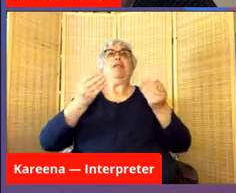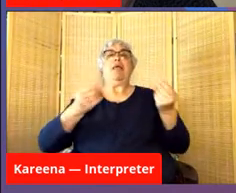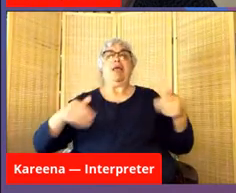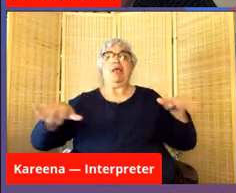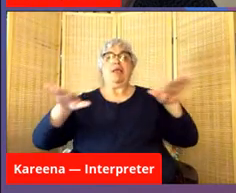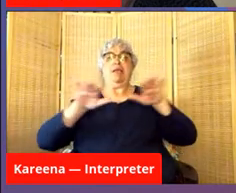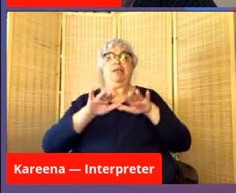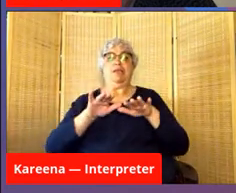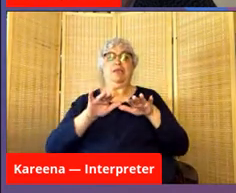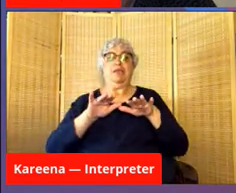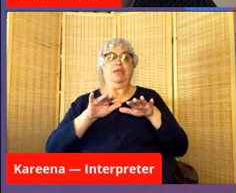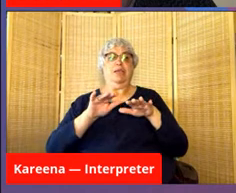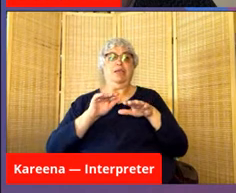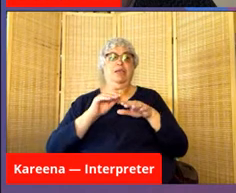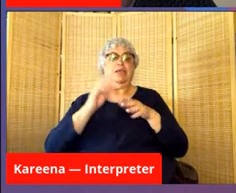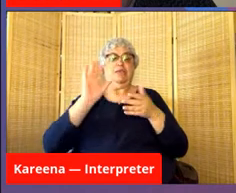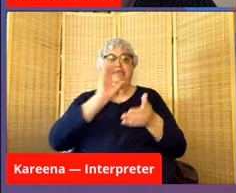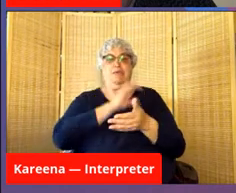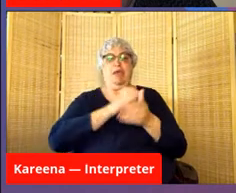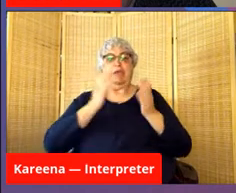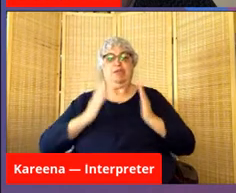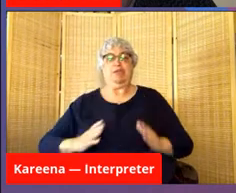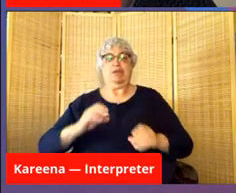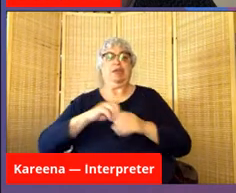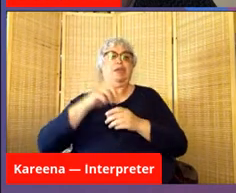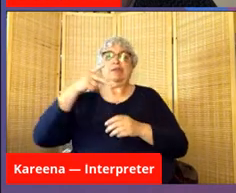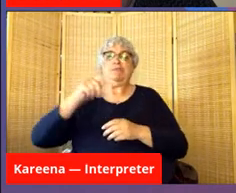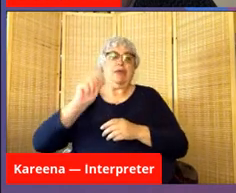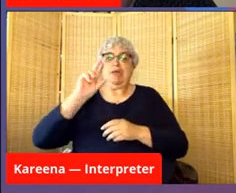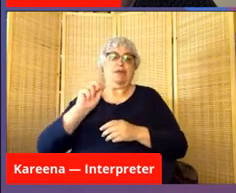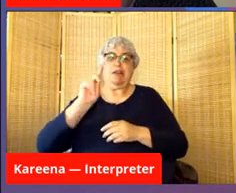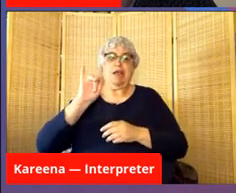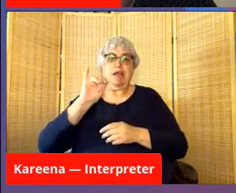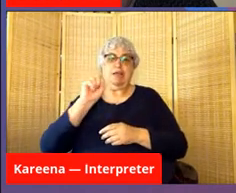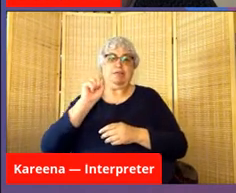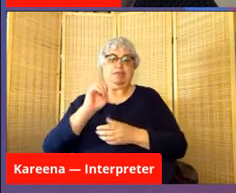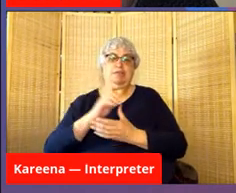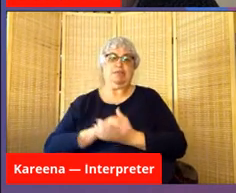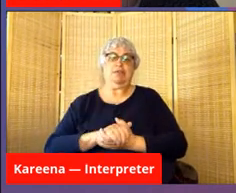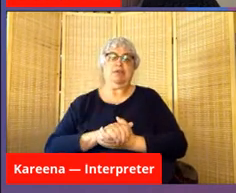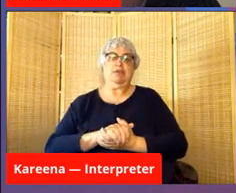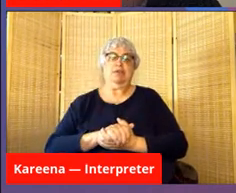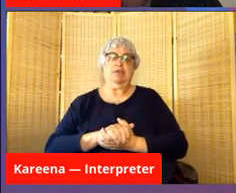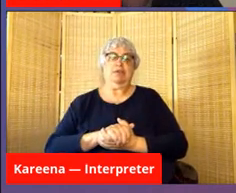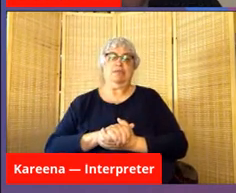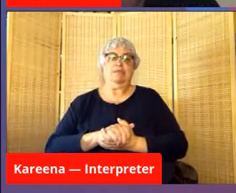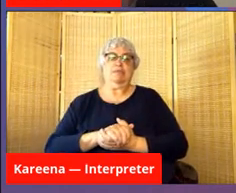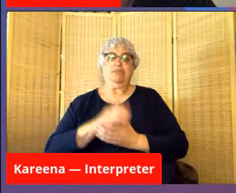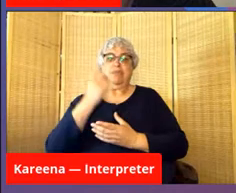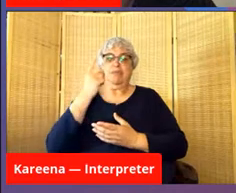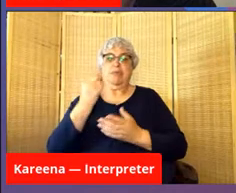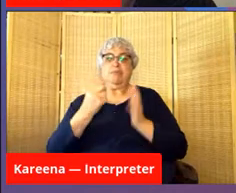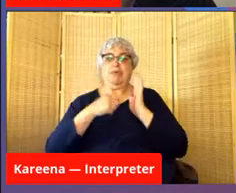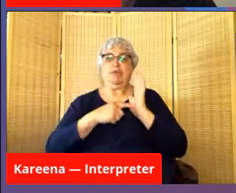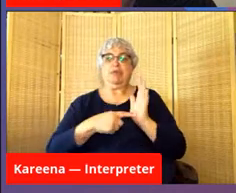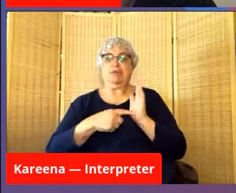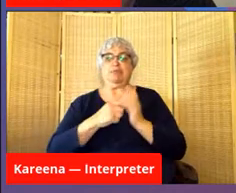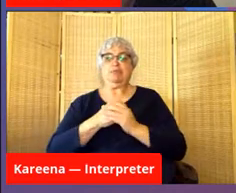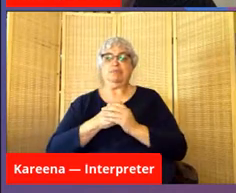wonderland, a stranger in paradise. And one more example.